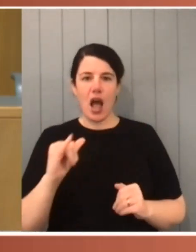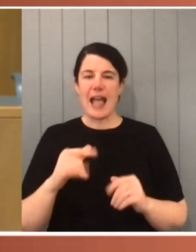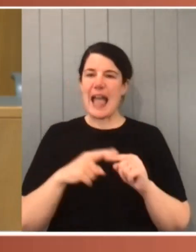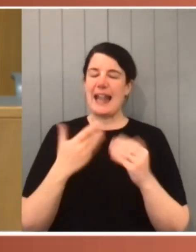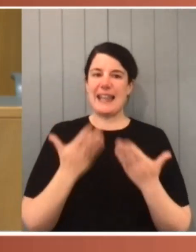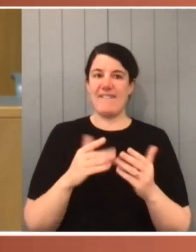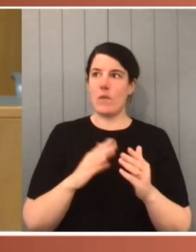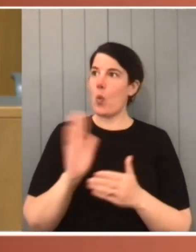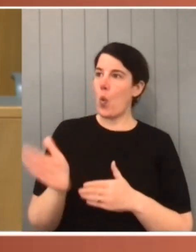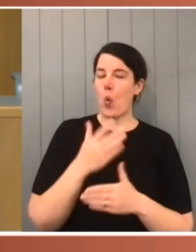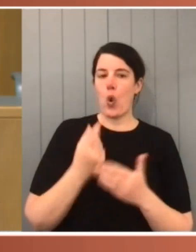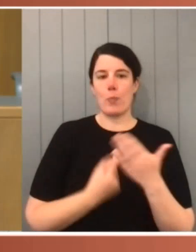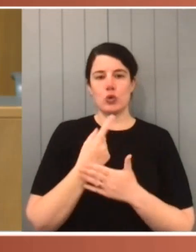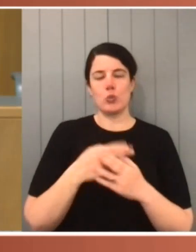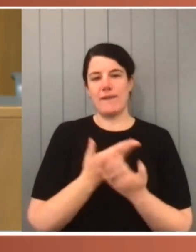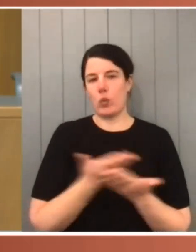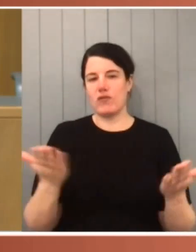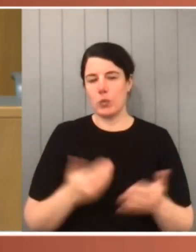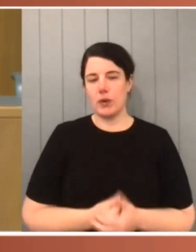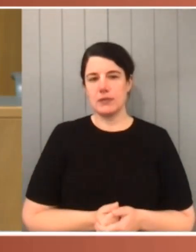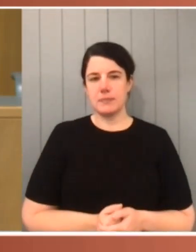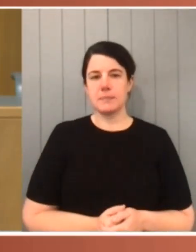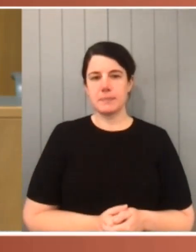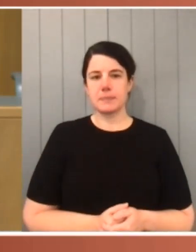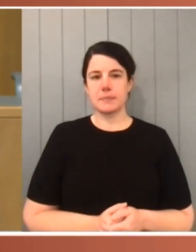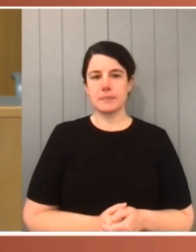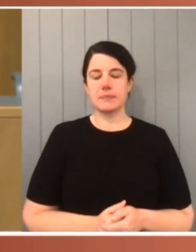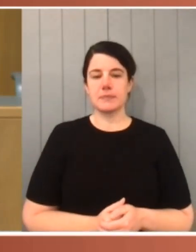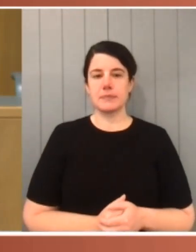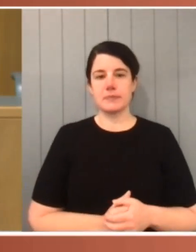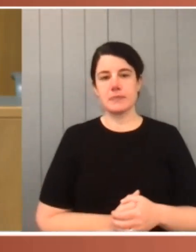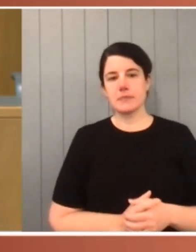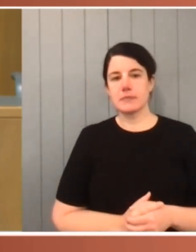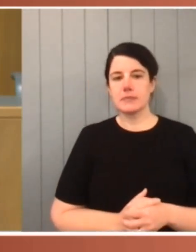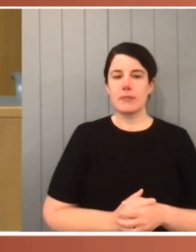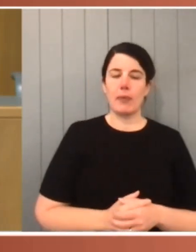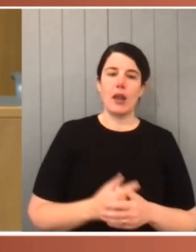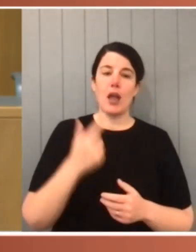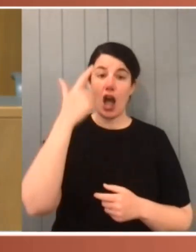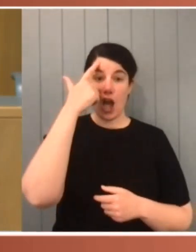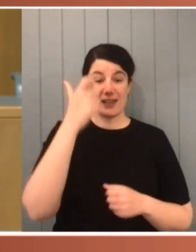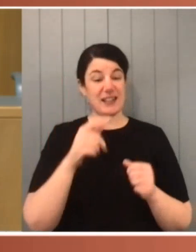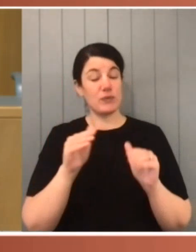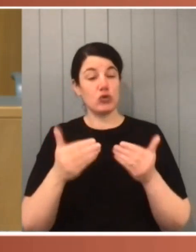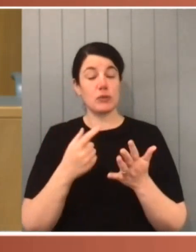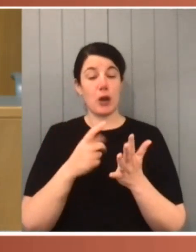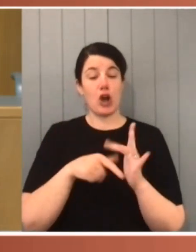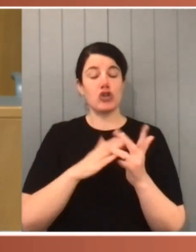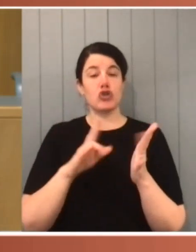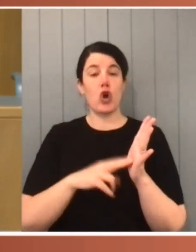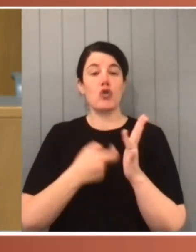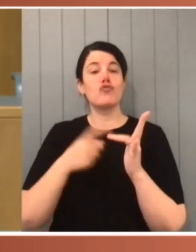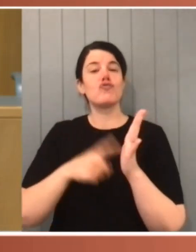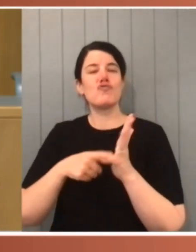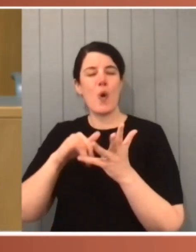voters. So what is public reason? As I said, the idea was introduced by John Rawls, important political theorist, in